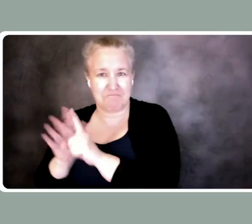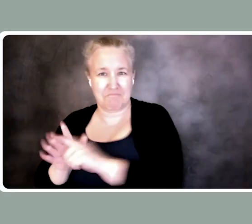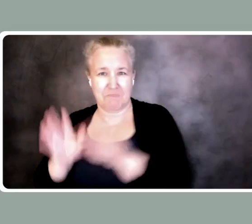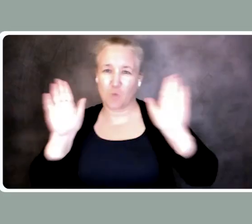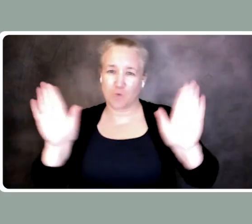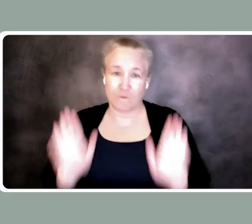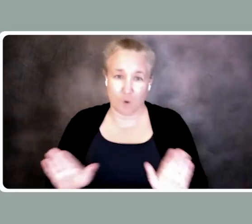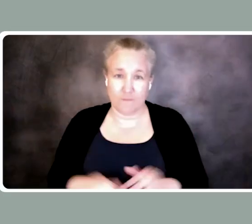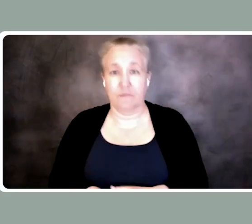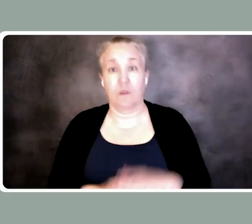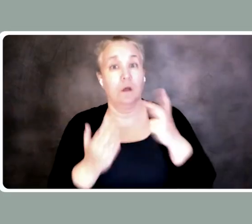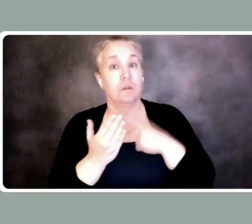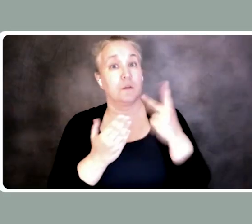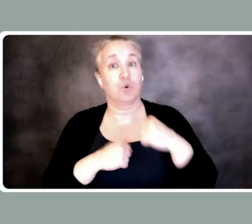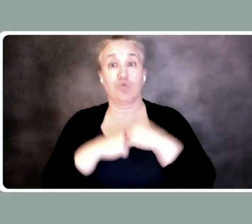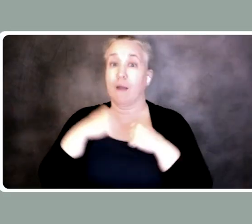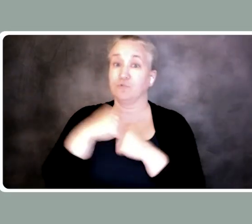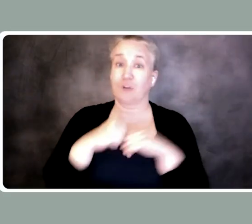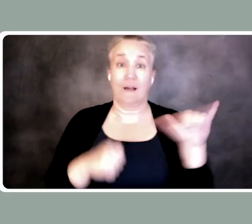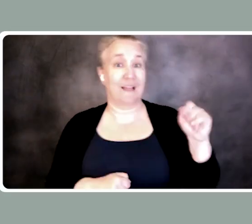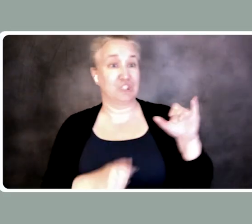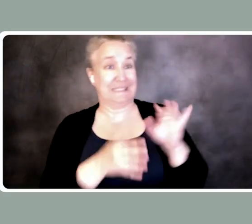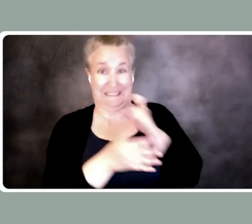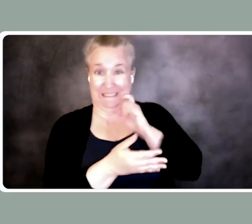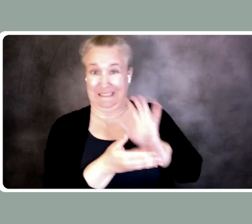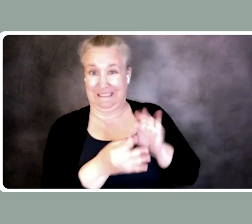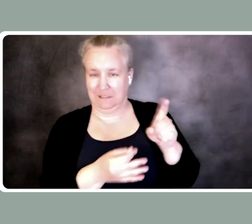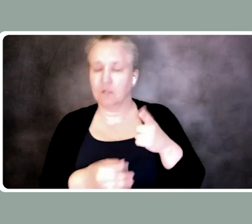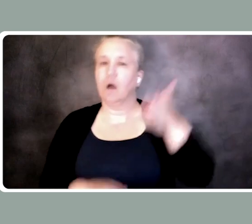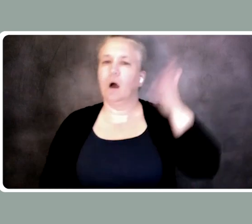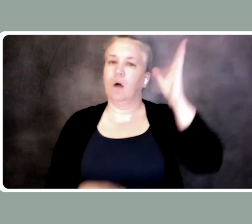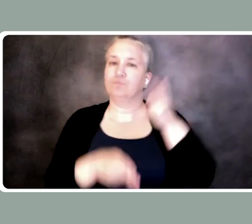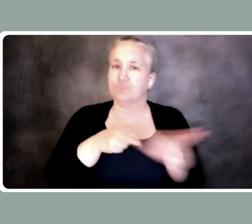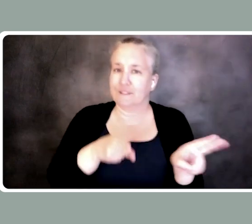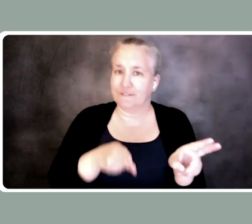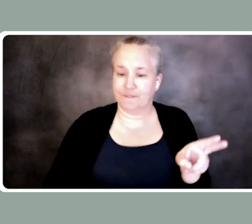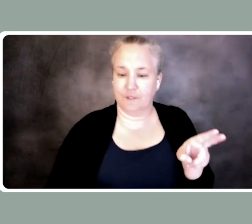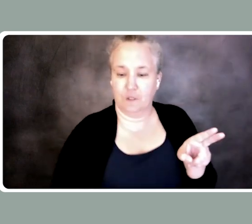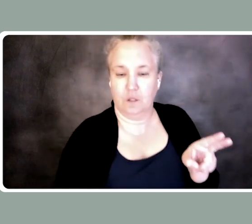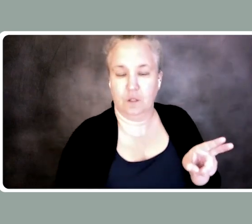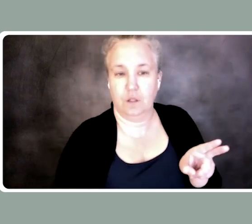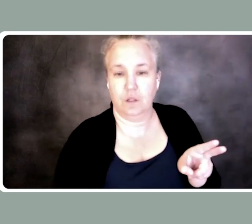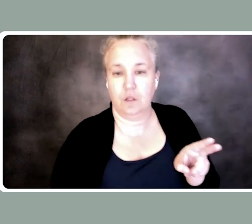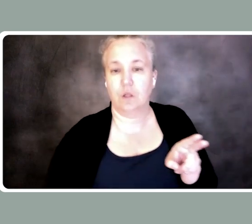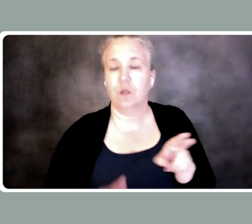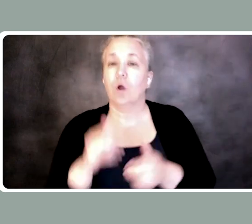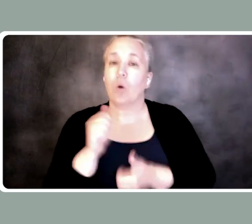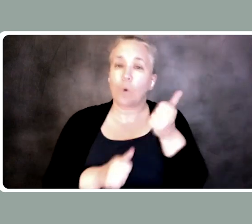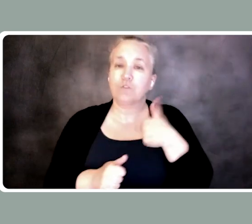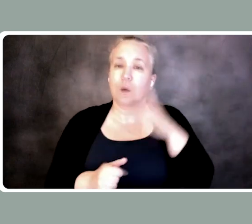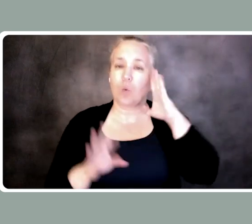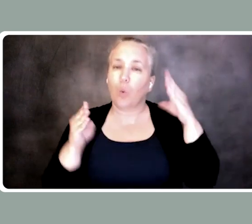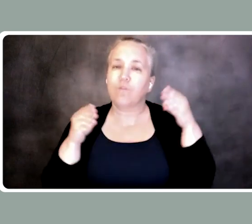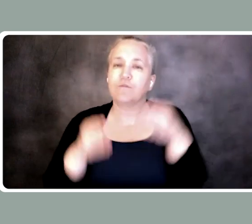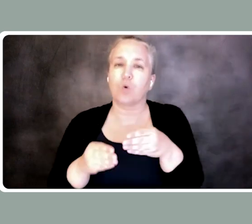the structure of the program, as Janine said, is going to be a brief presentation. I will primarily focus on some